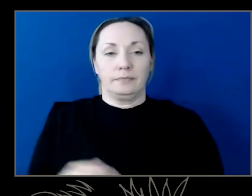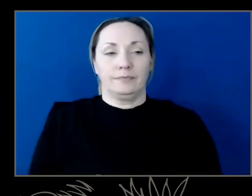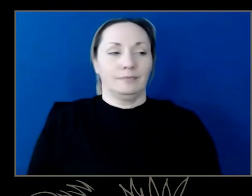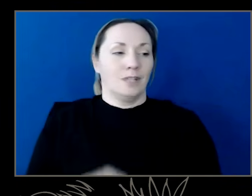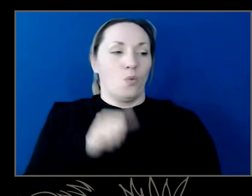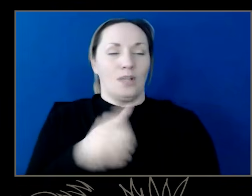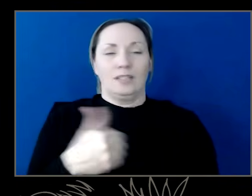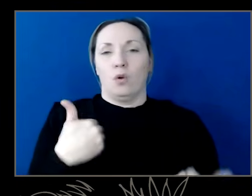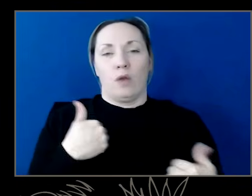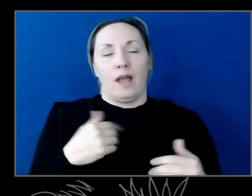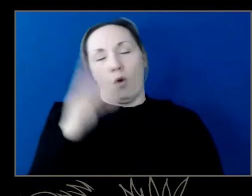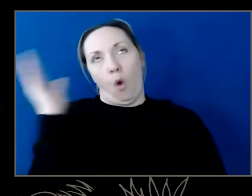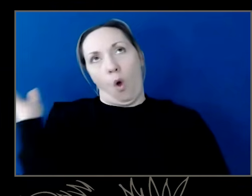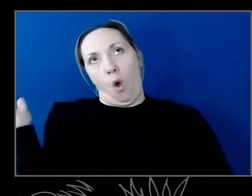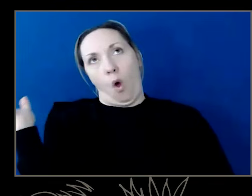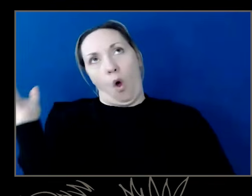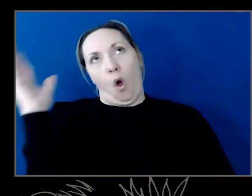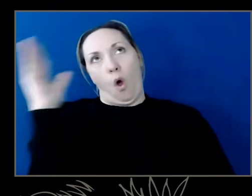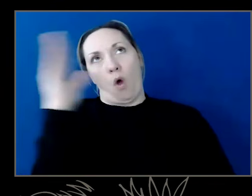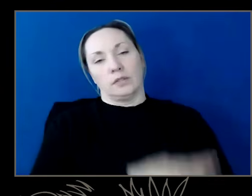not have all day.